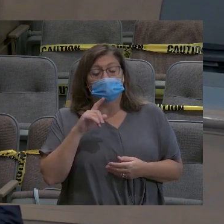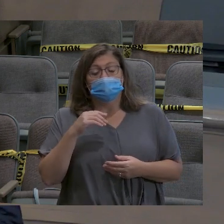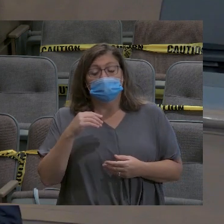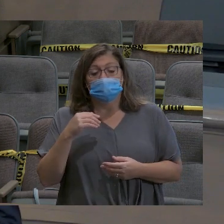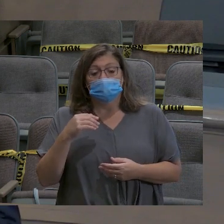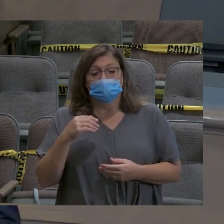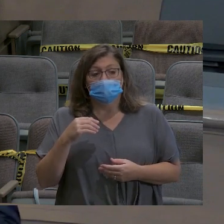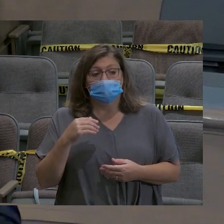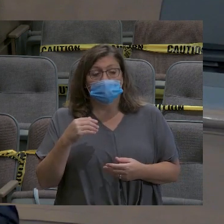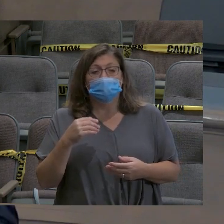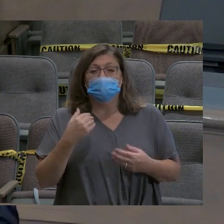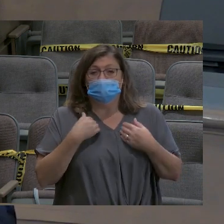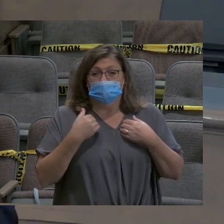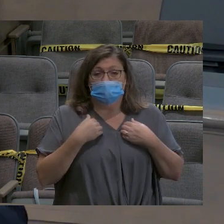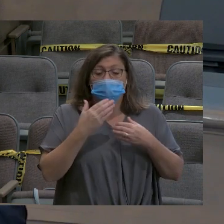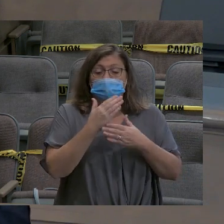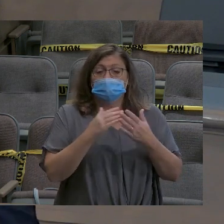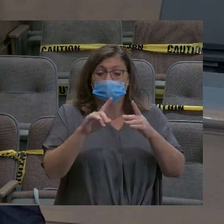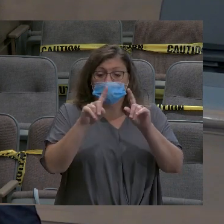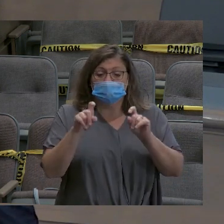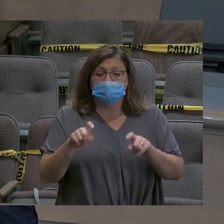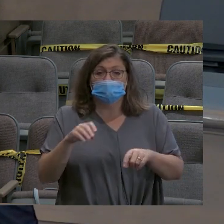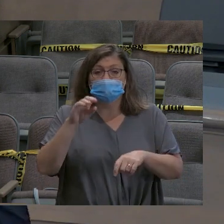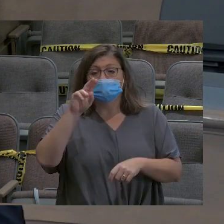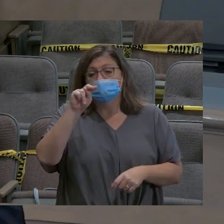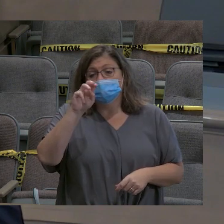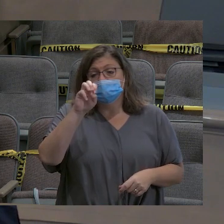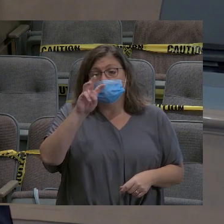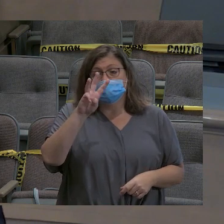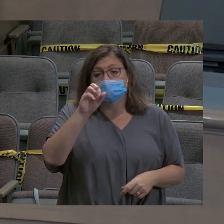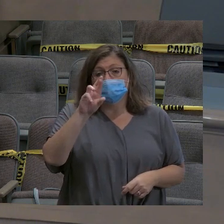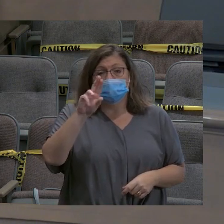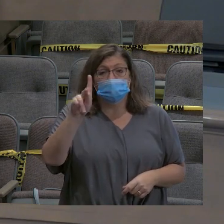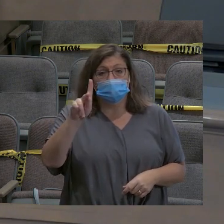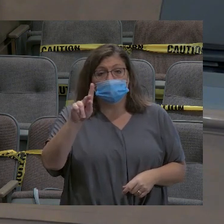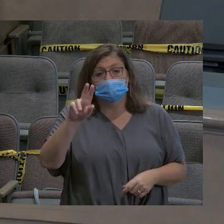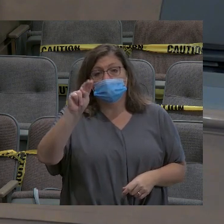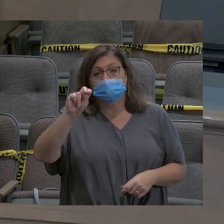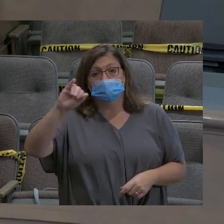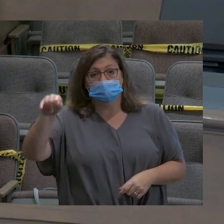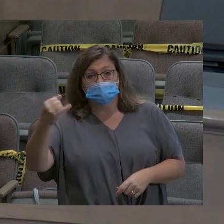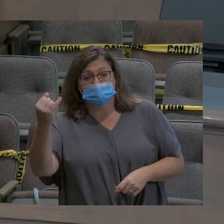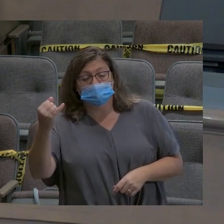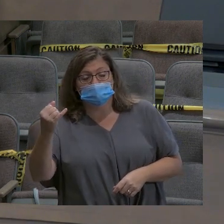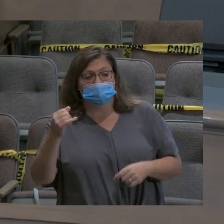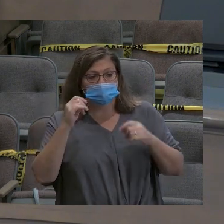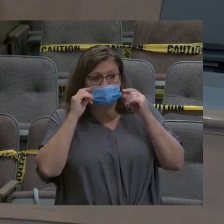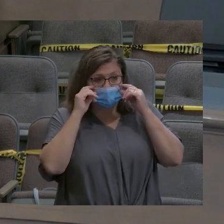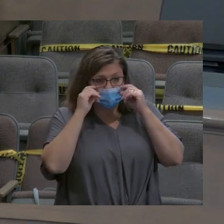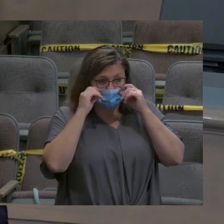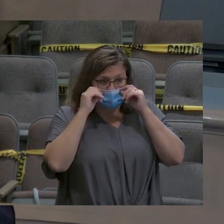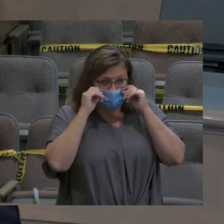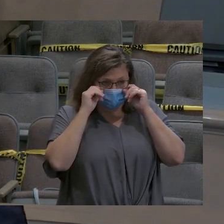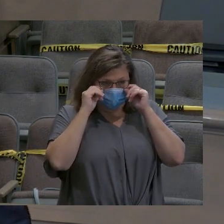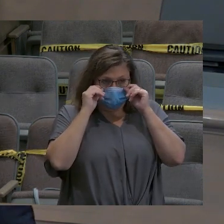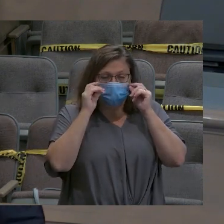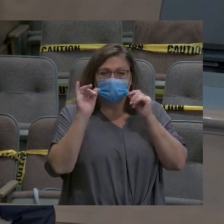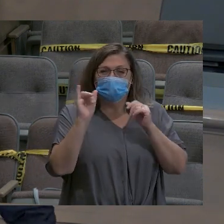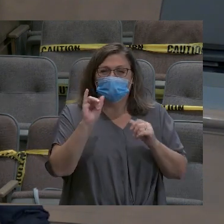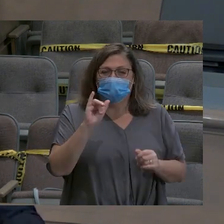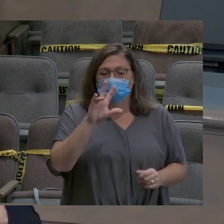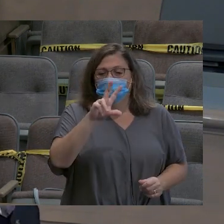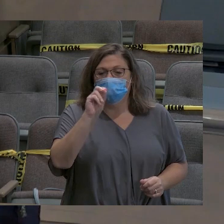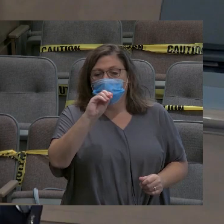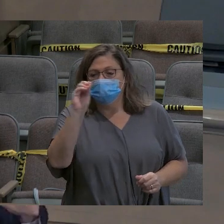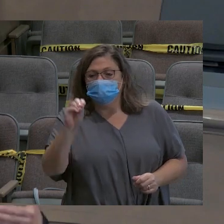in Newark or someplace in New Jersey, and lo and behold, more than 30% of the people had the antibodies, and that